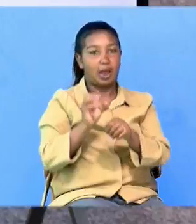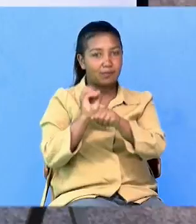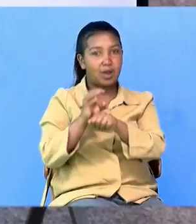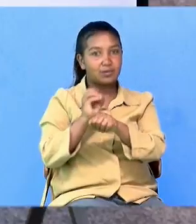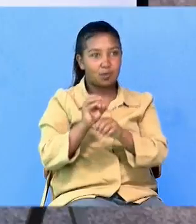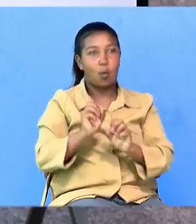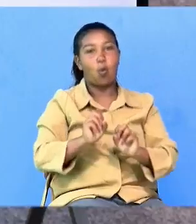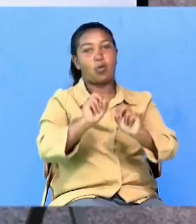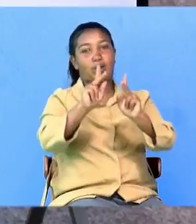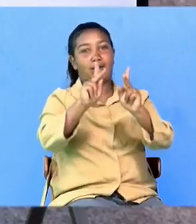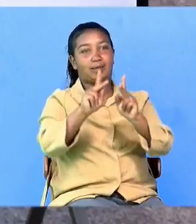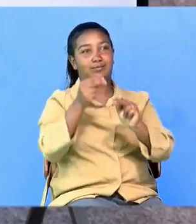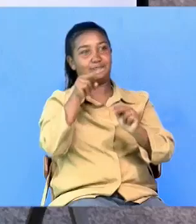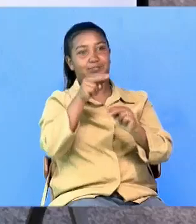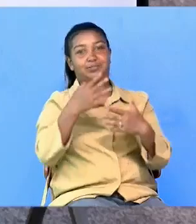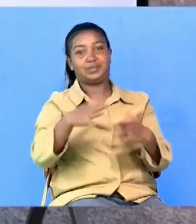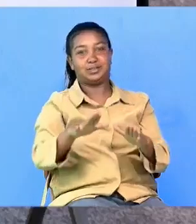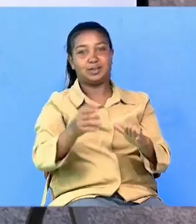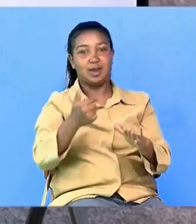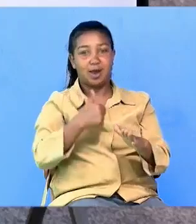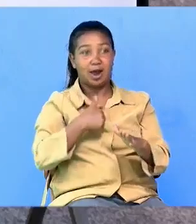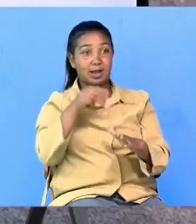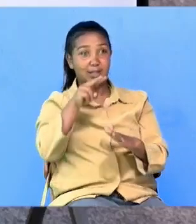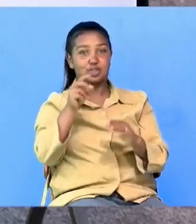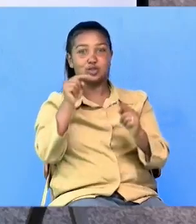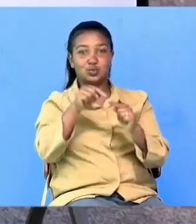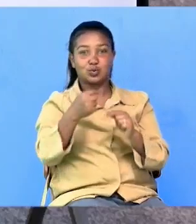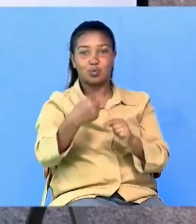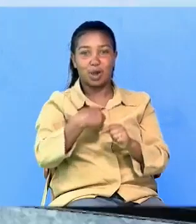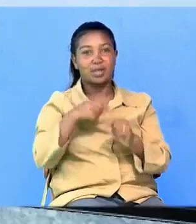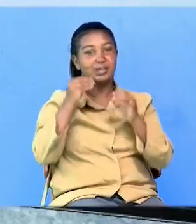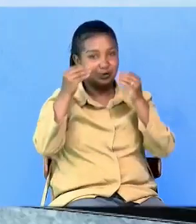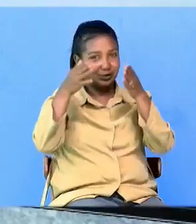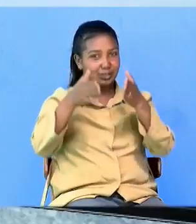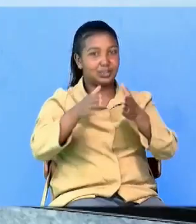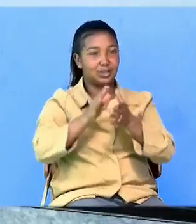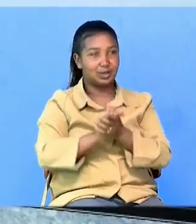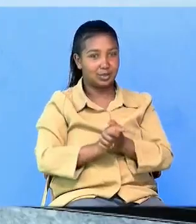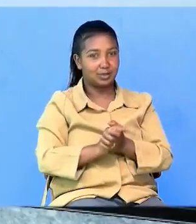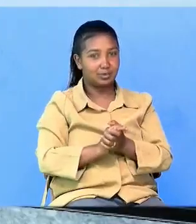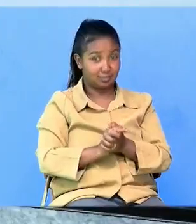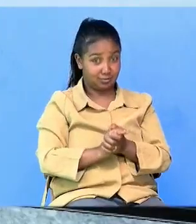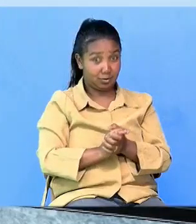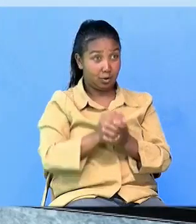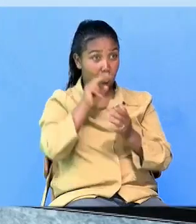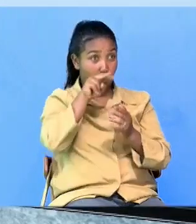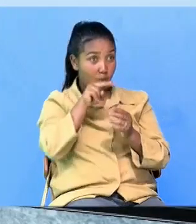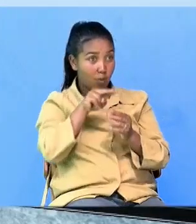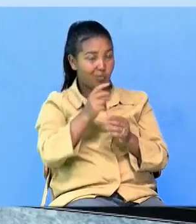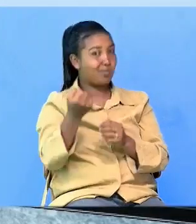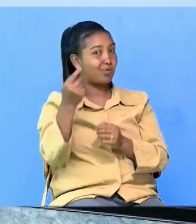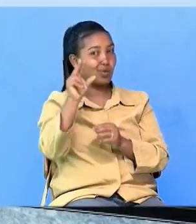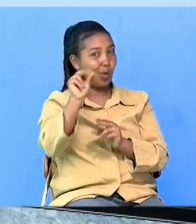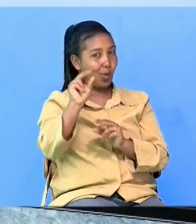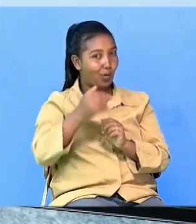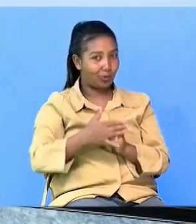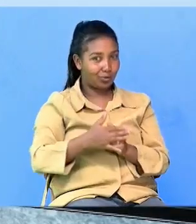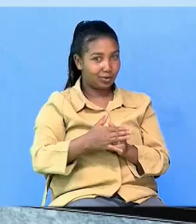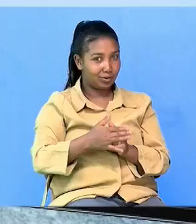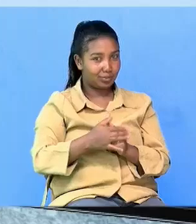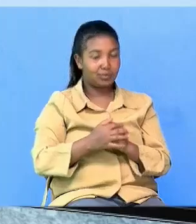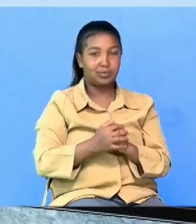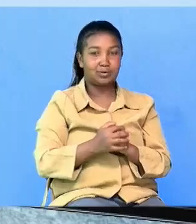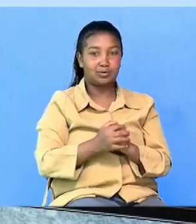advice that helps you. I listen to my teacher. Without listening, you can't understand what's going on